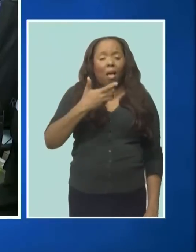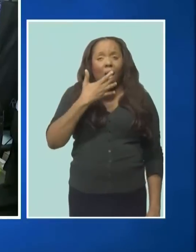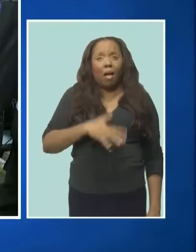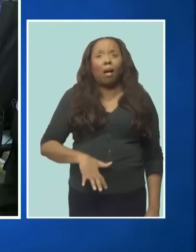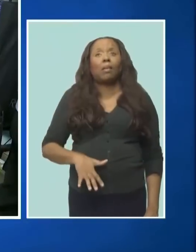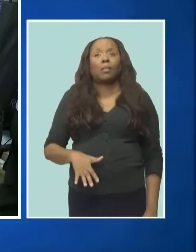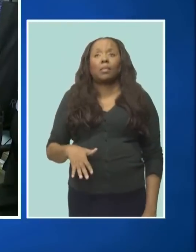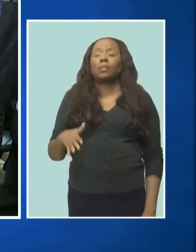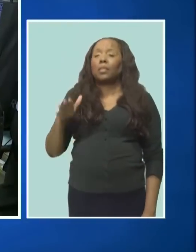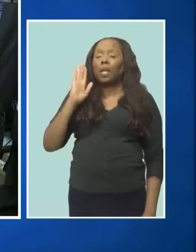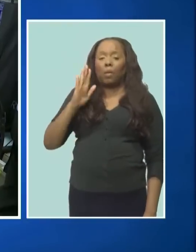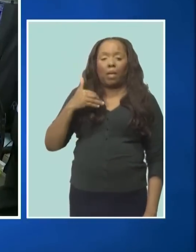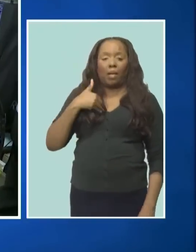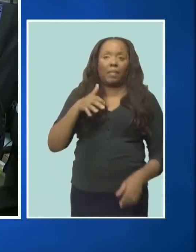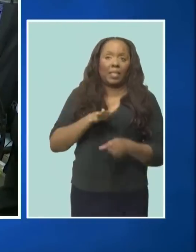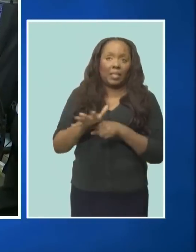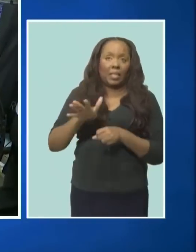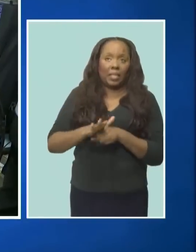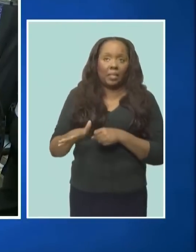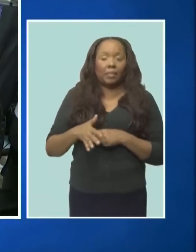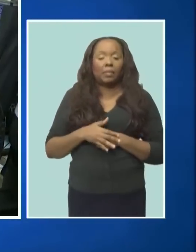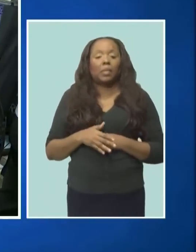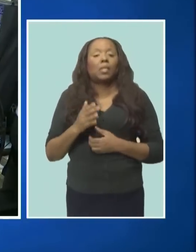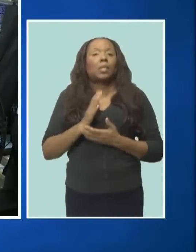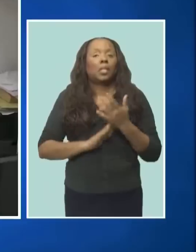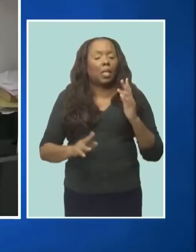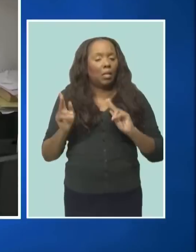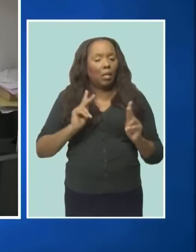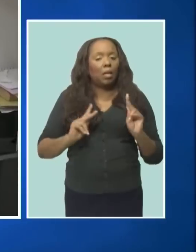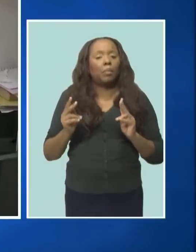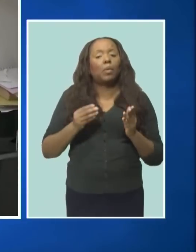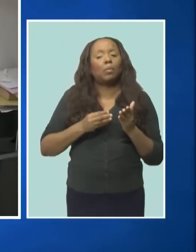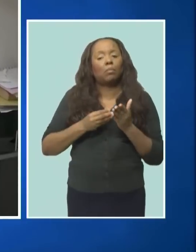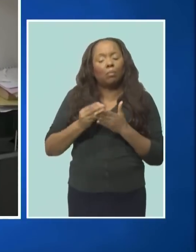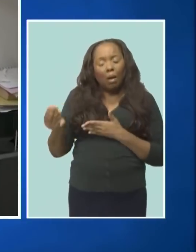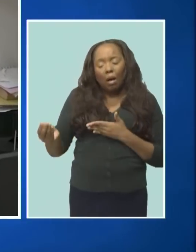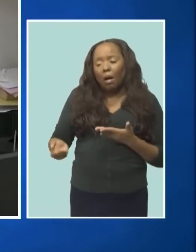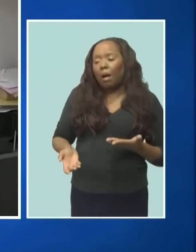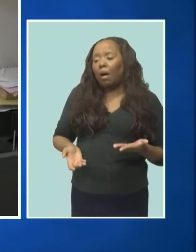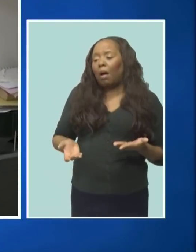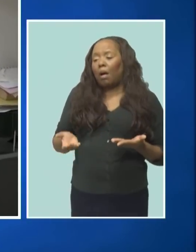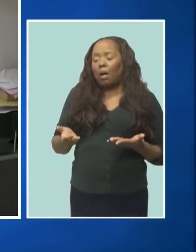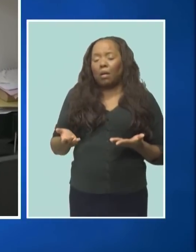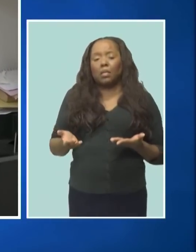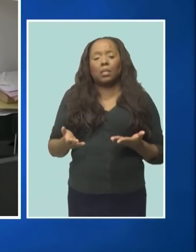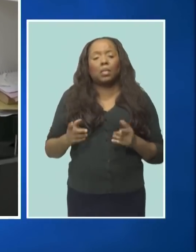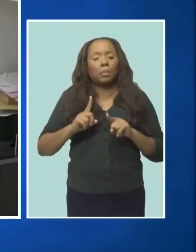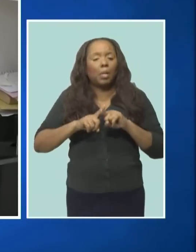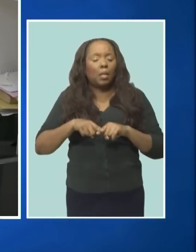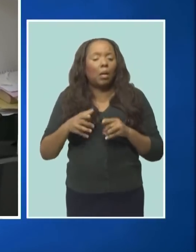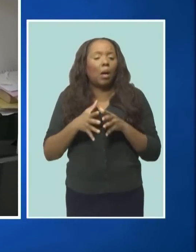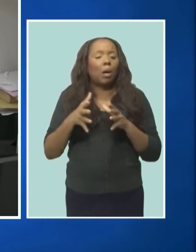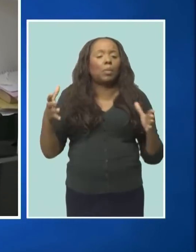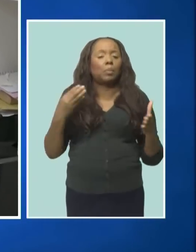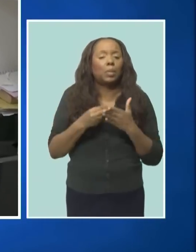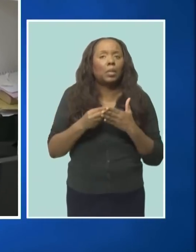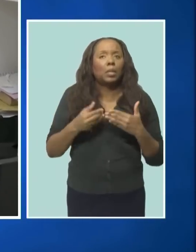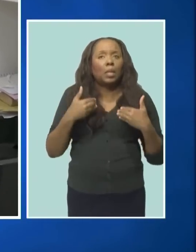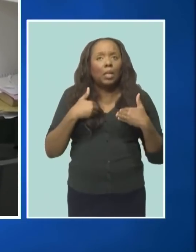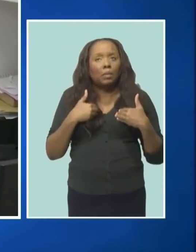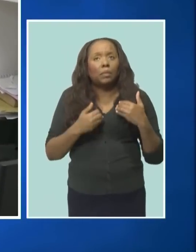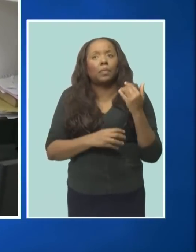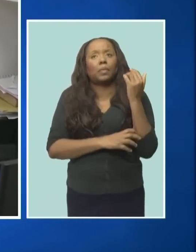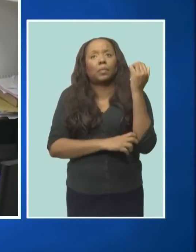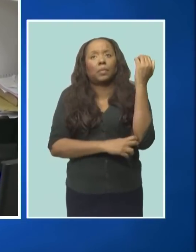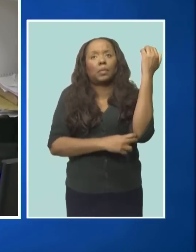that stock. Persons buy according to the pocket. I believe persons are buying them, they're using them to do both,